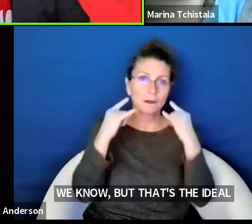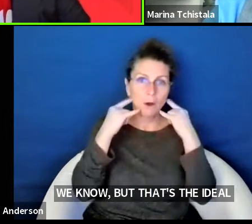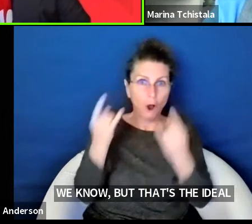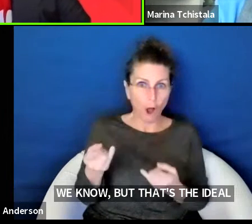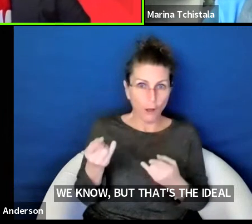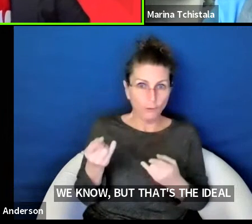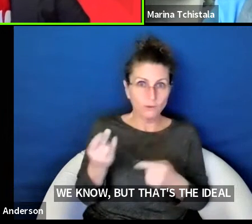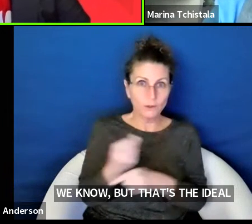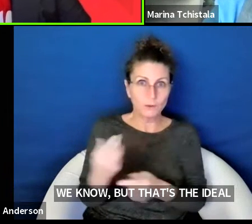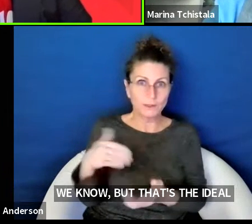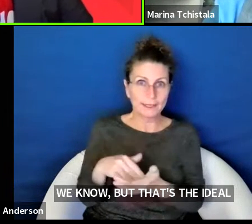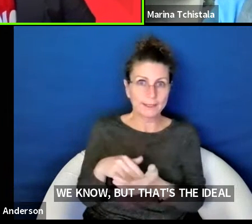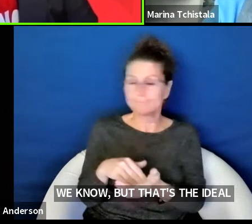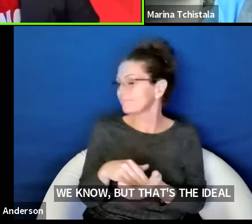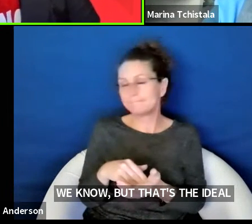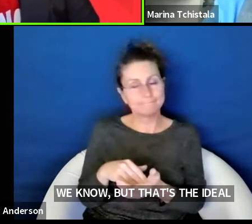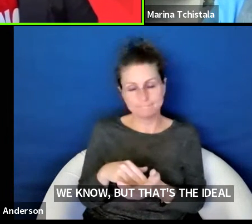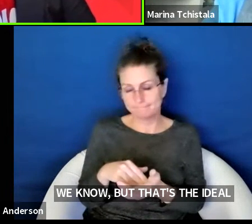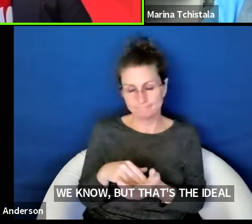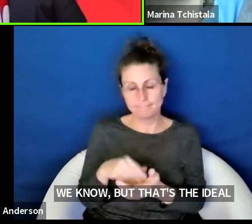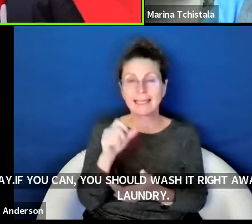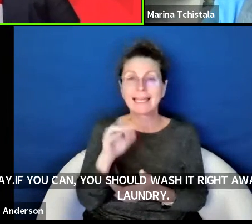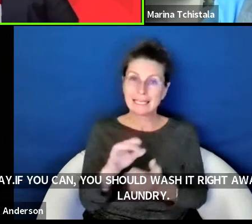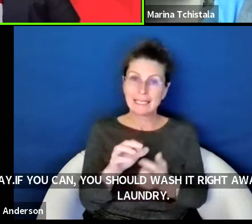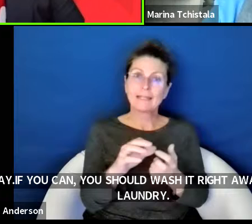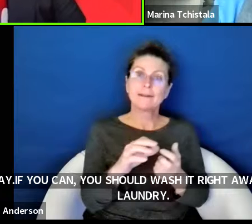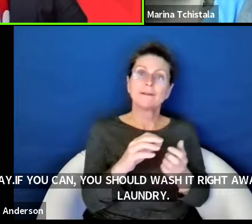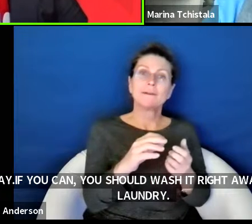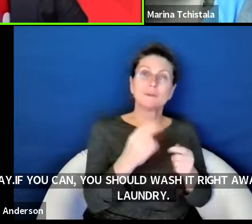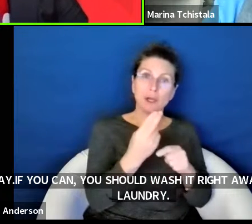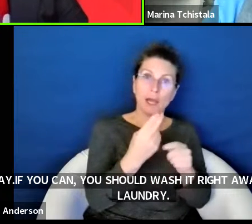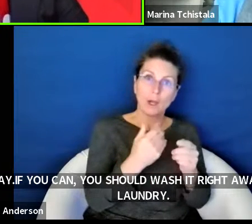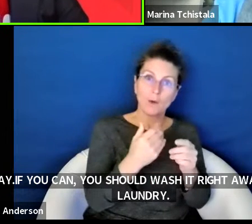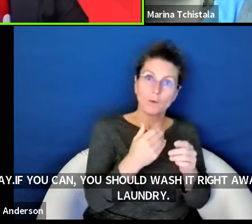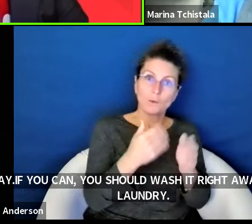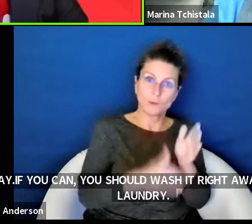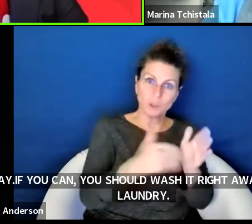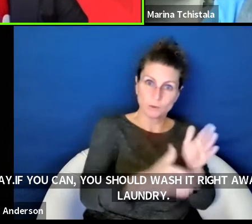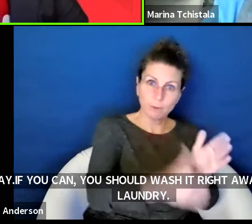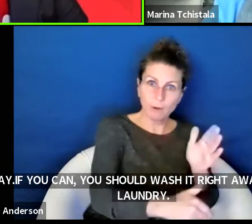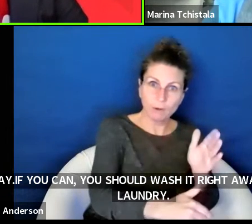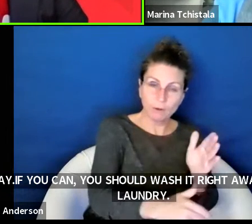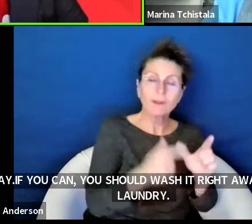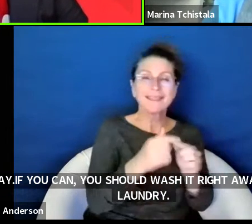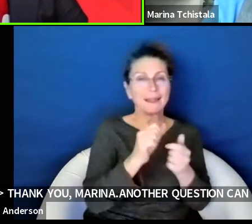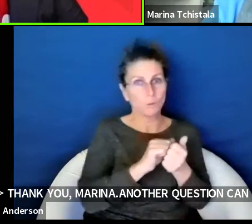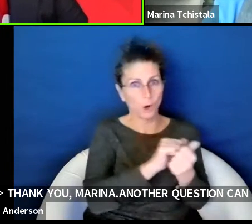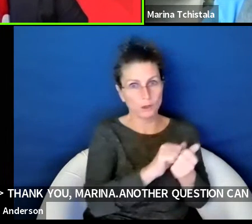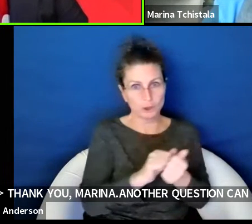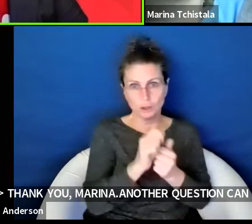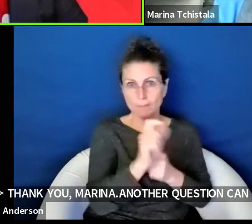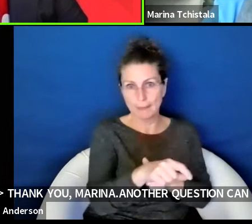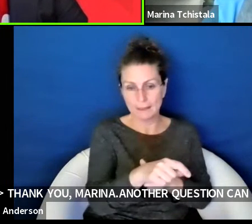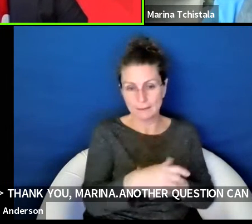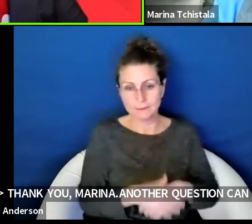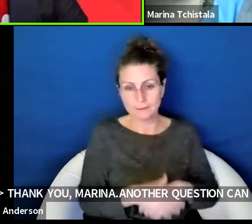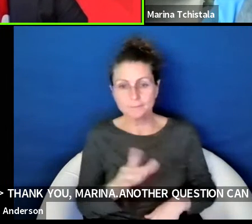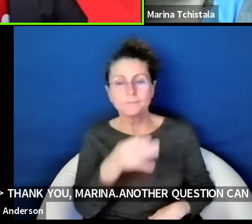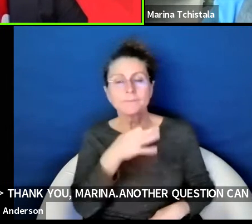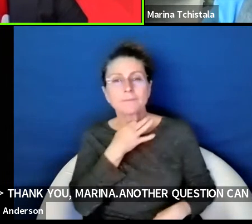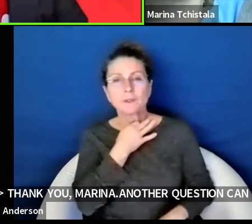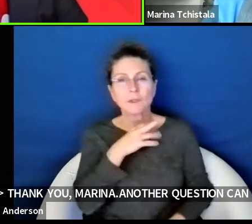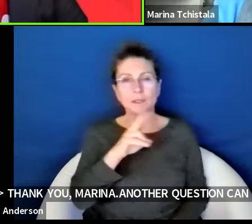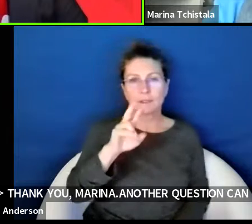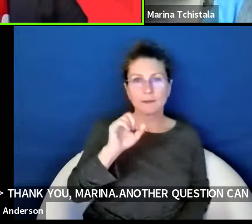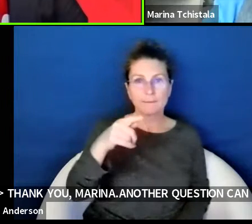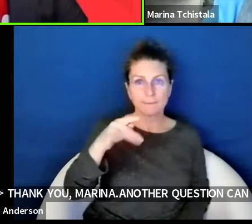Thank you, Marina. Another question. Can you get exposed to coronavirus from secondhand cigarette or vaping